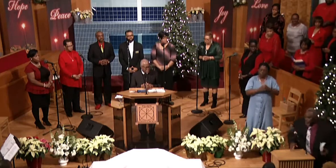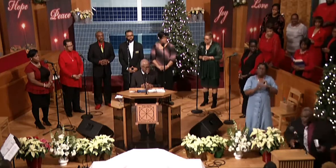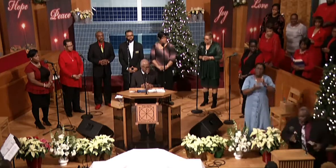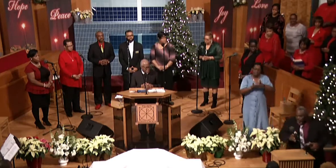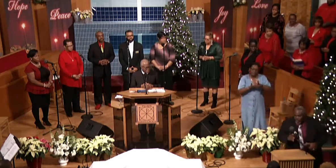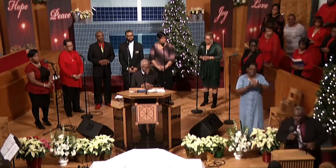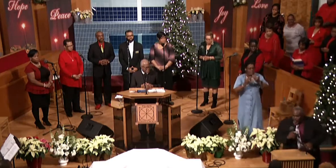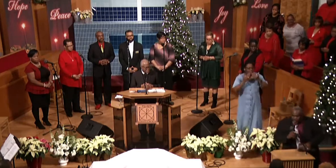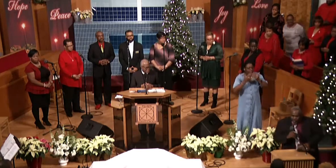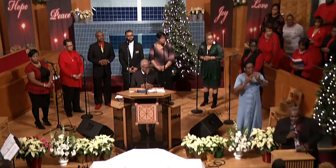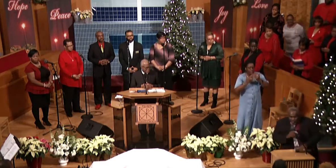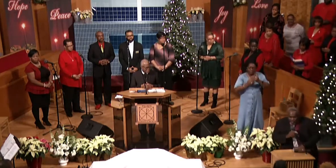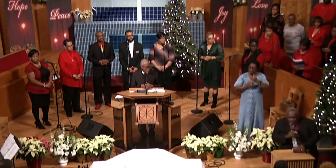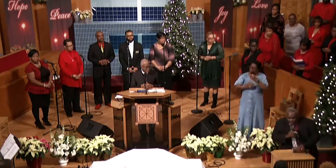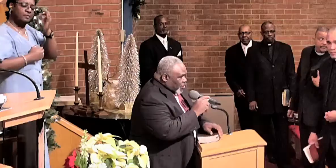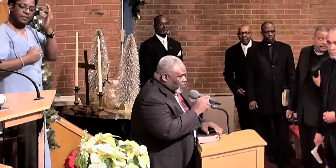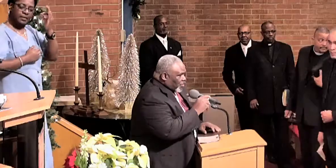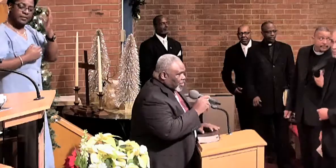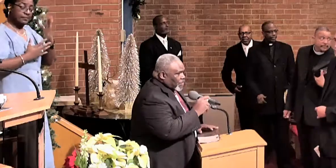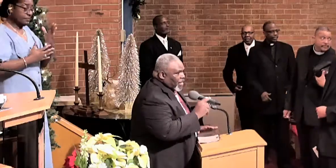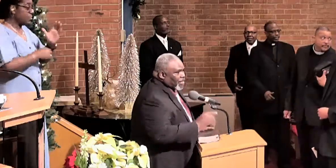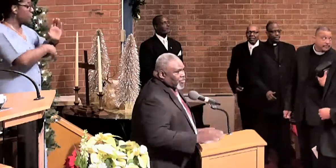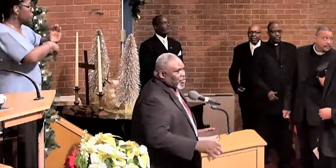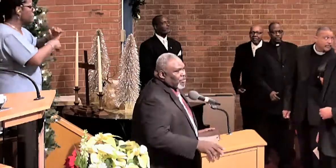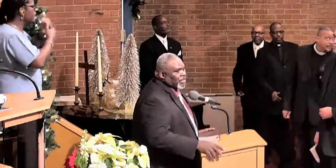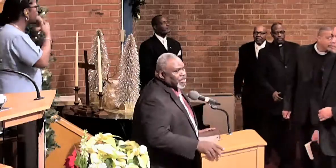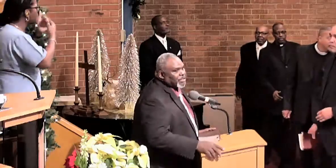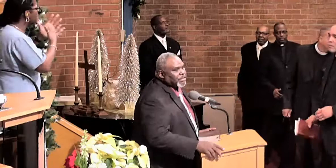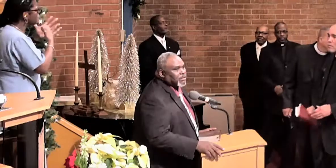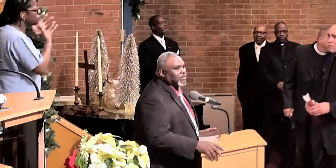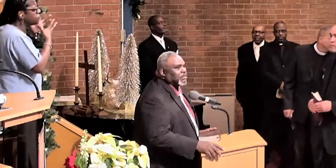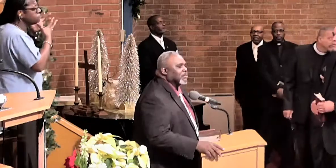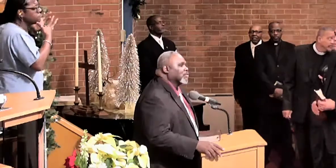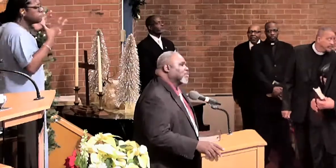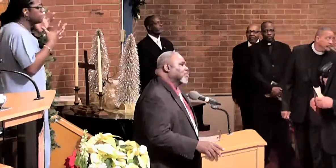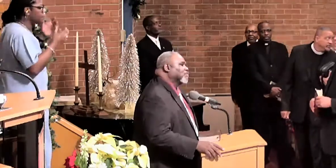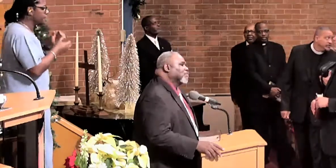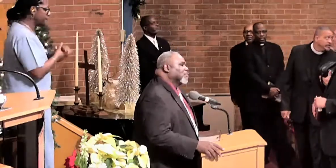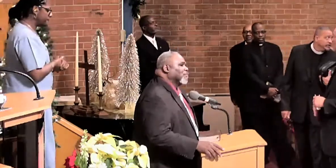Amen. Church, I just want to say thank you so much.